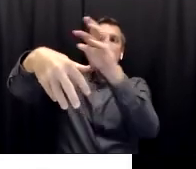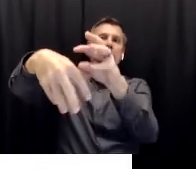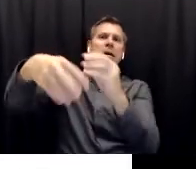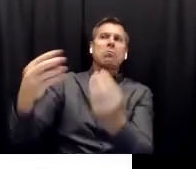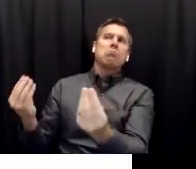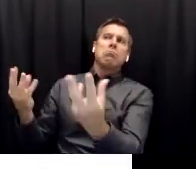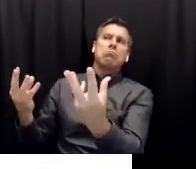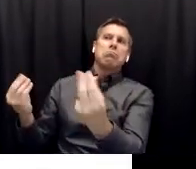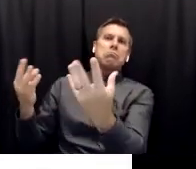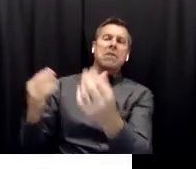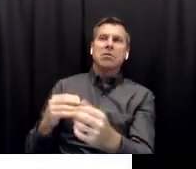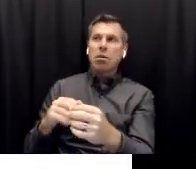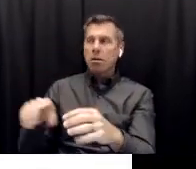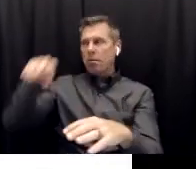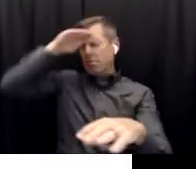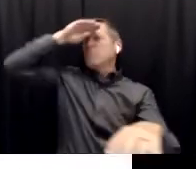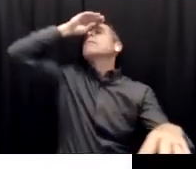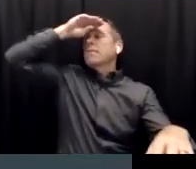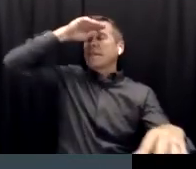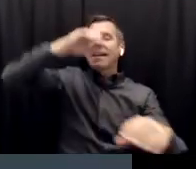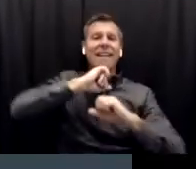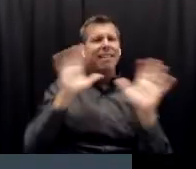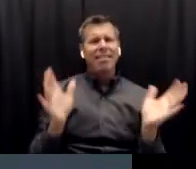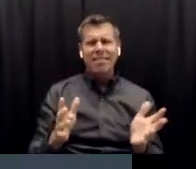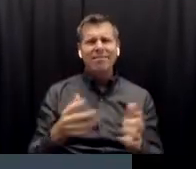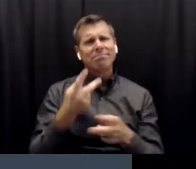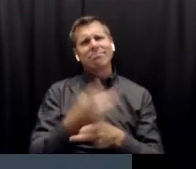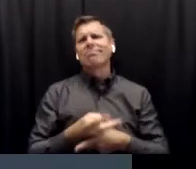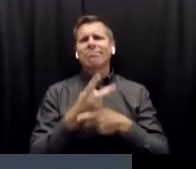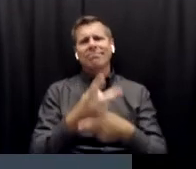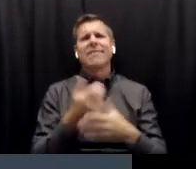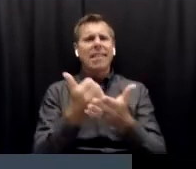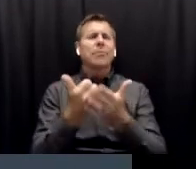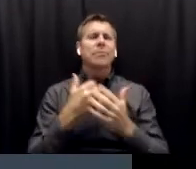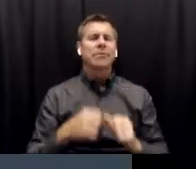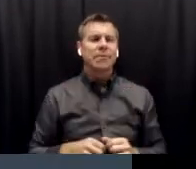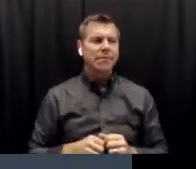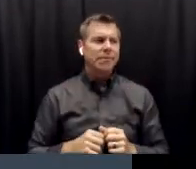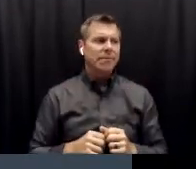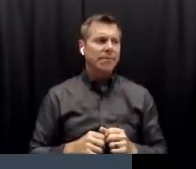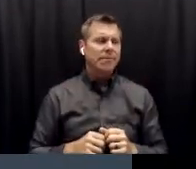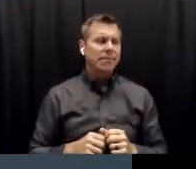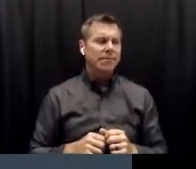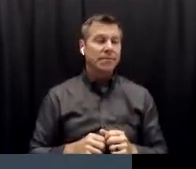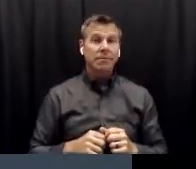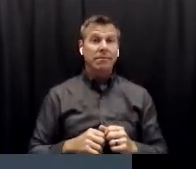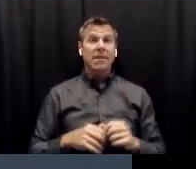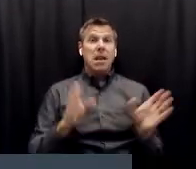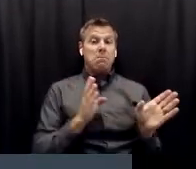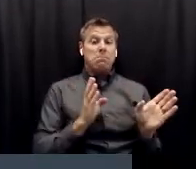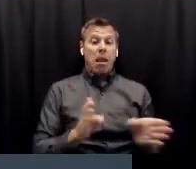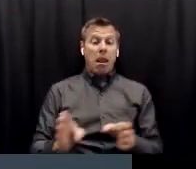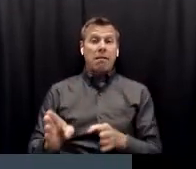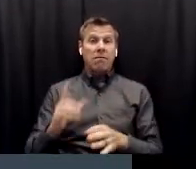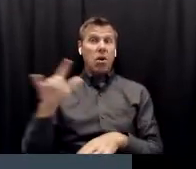fall into that. Now, planning for our night flying If you're doing your